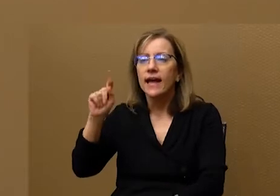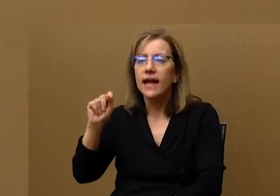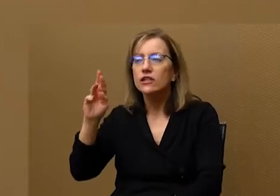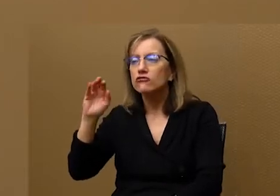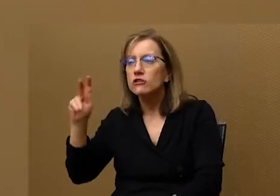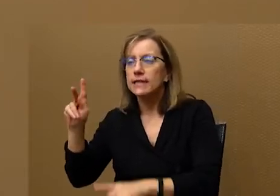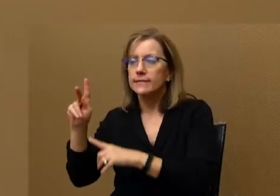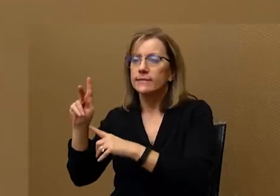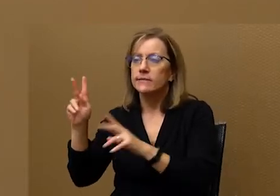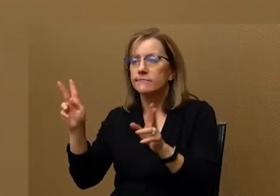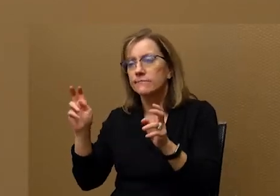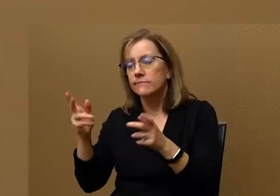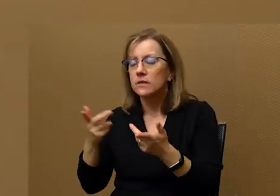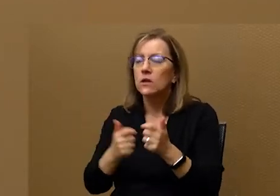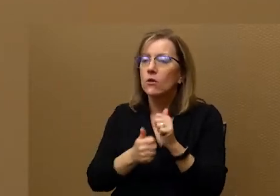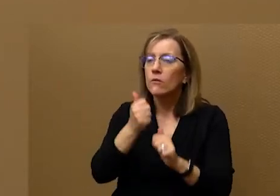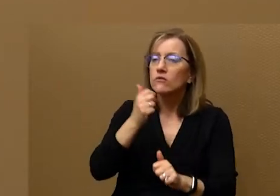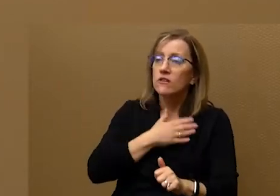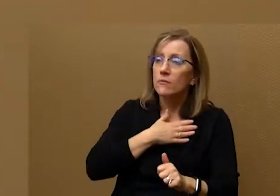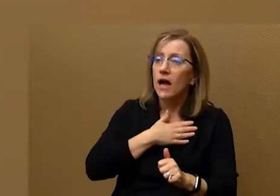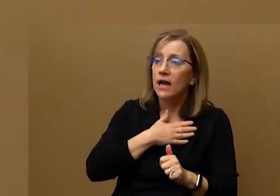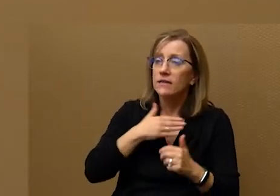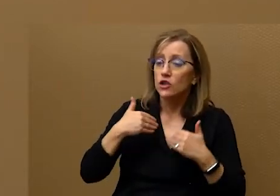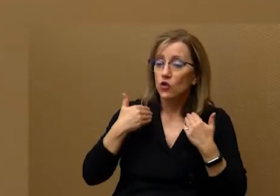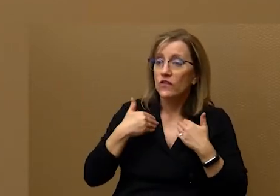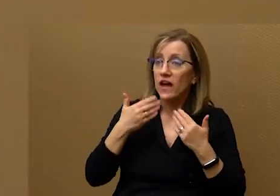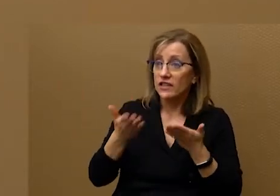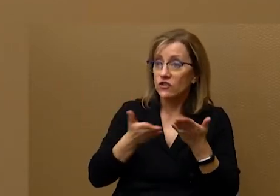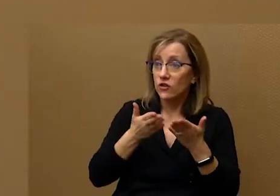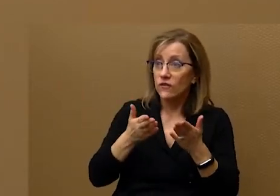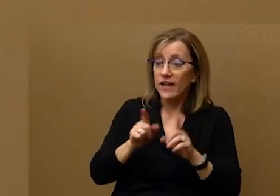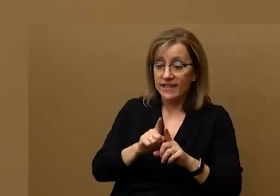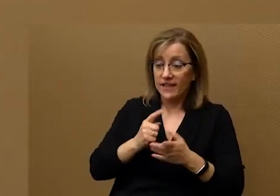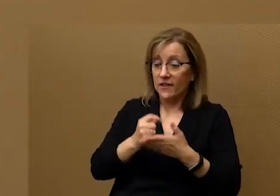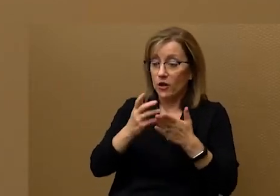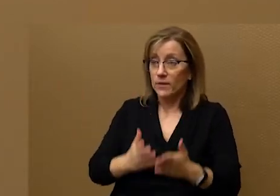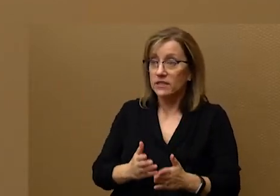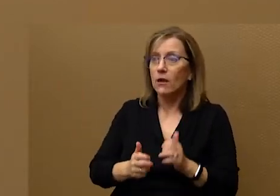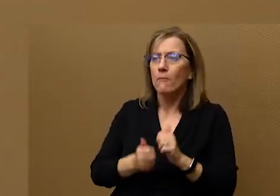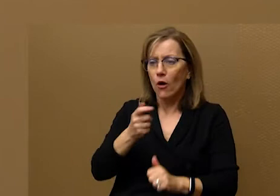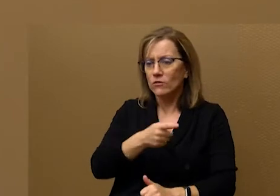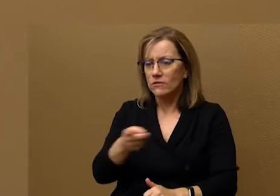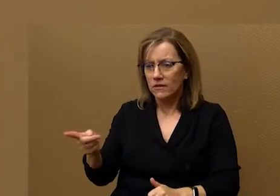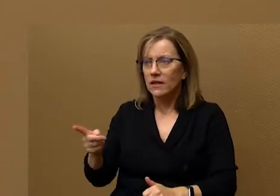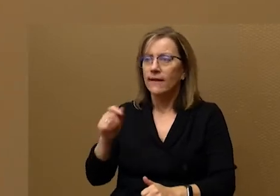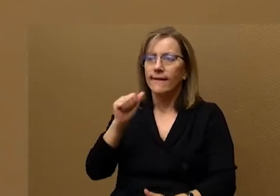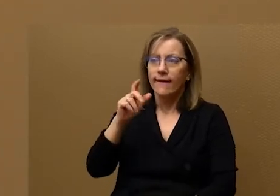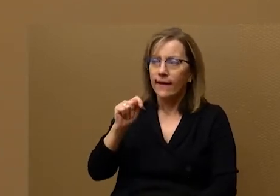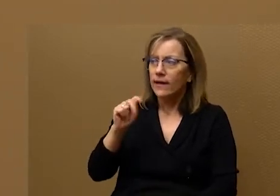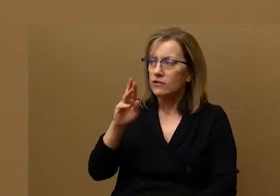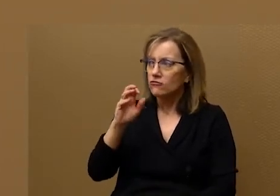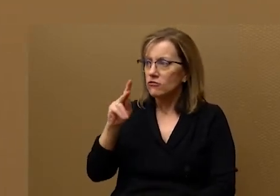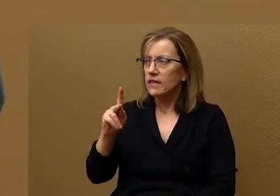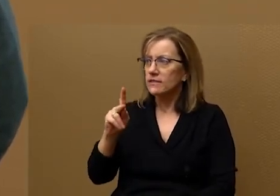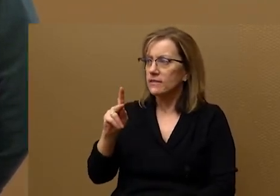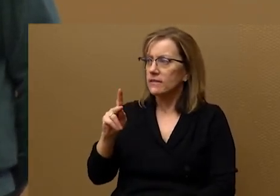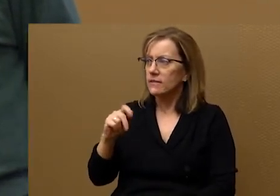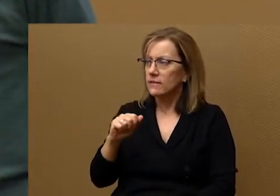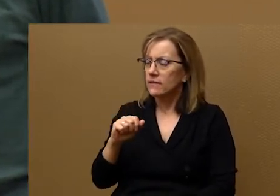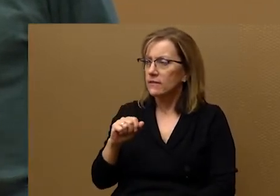the youth that I serve in my therapy position are considered at-risk, low socioeconomic status